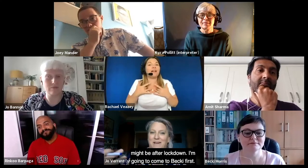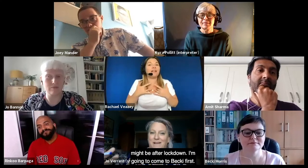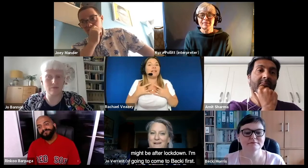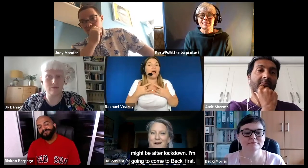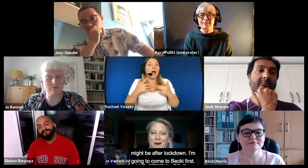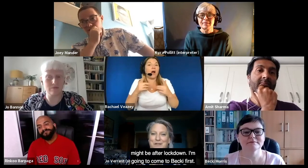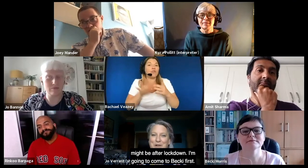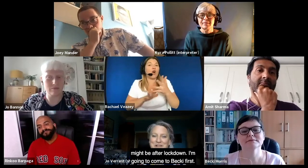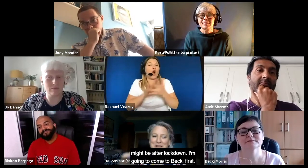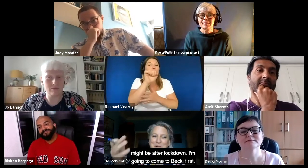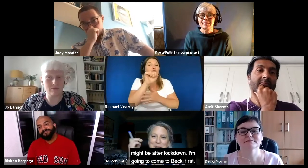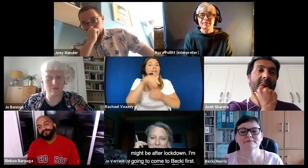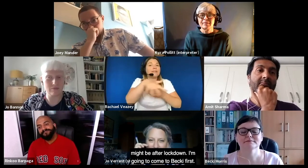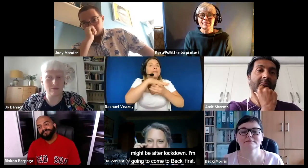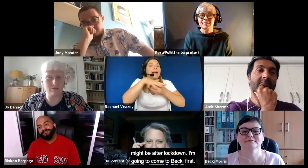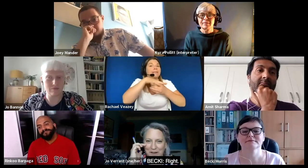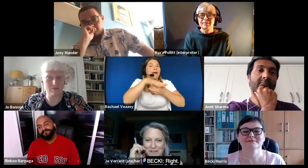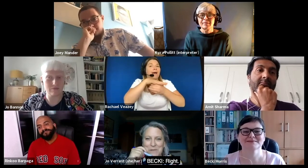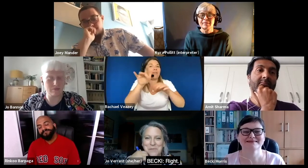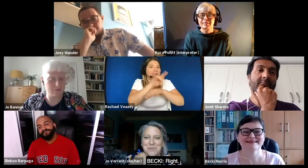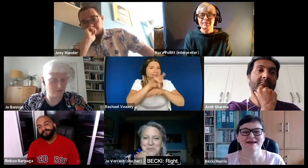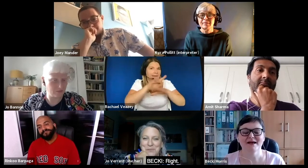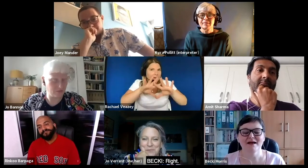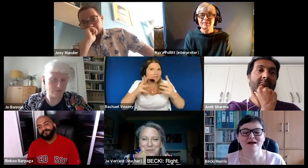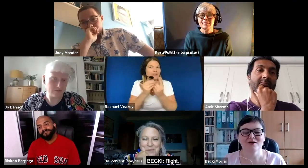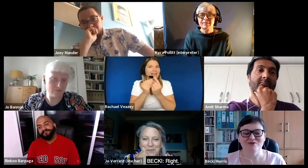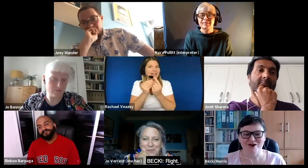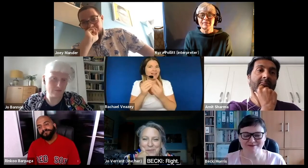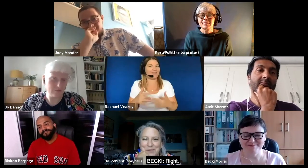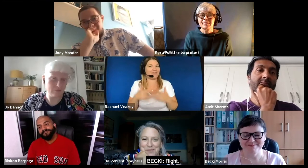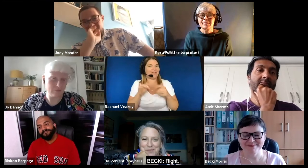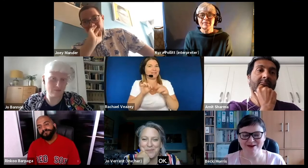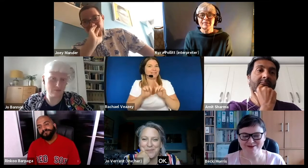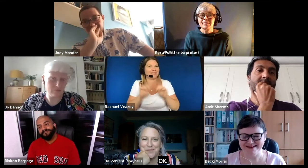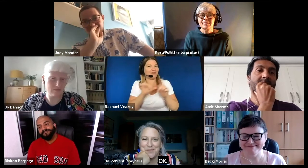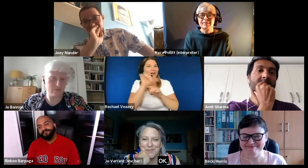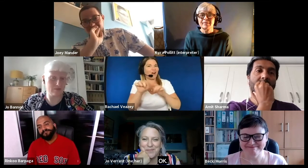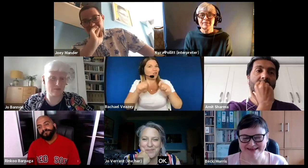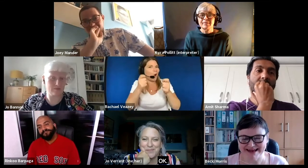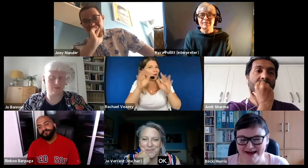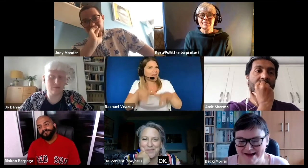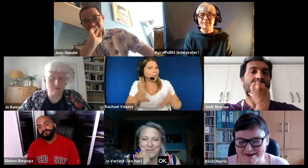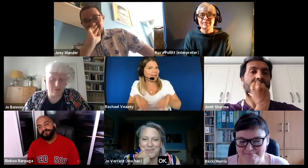be after lockdown. I'm going to come to Becki first. Right. Okay.